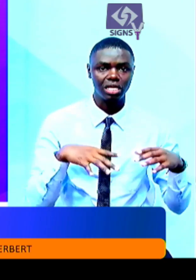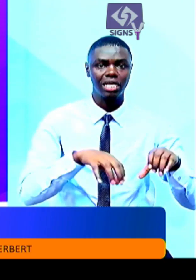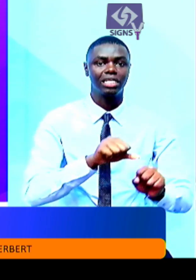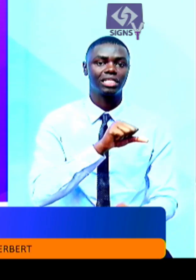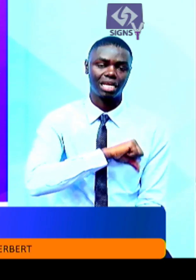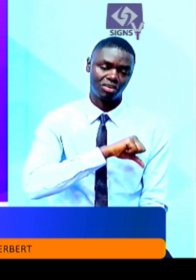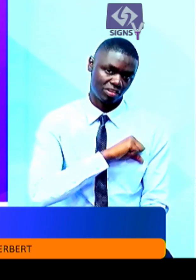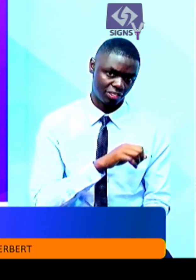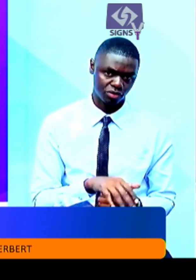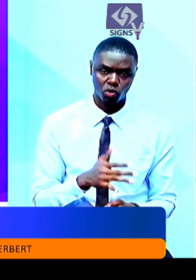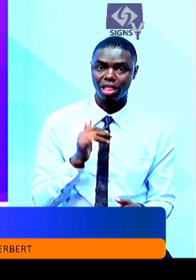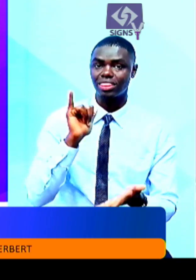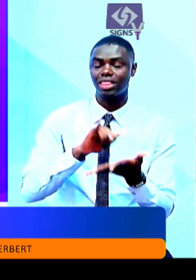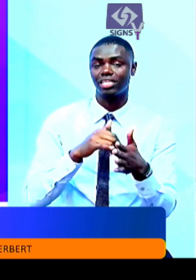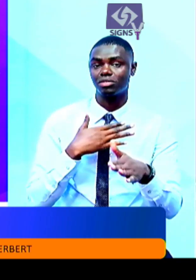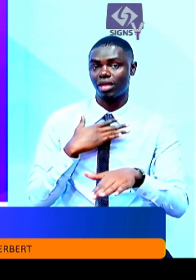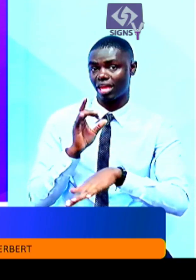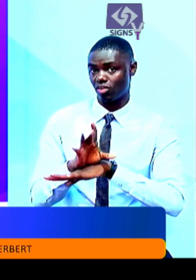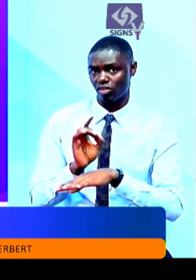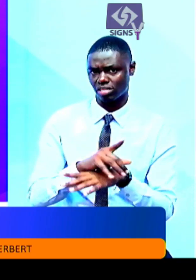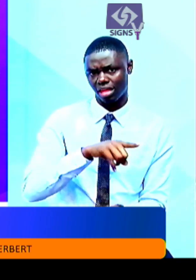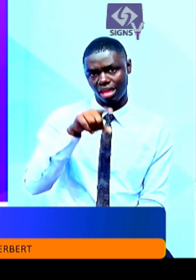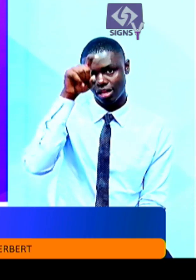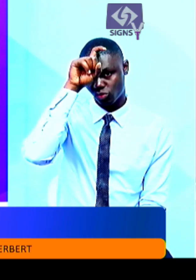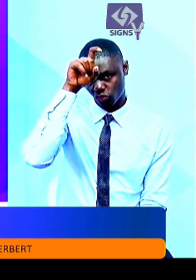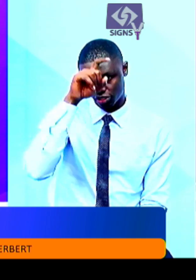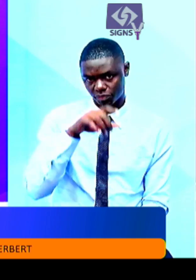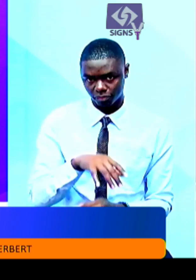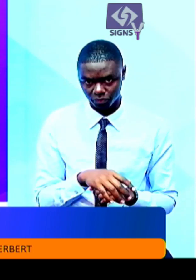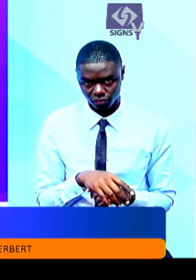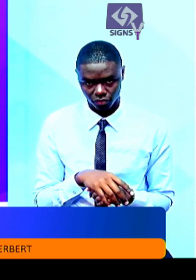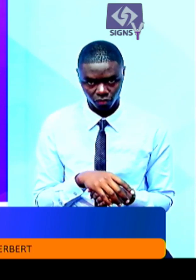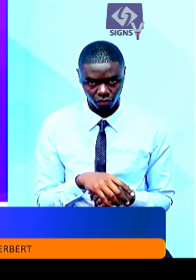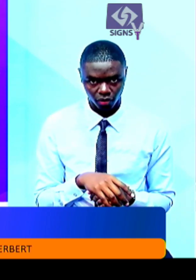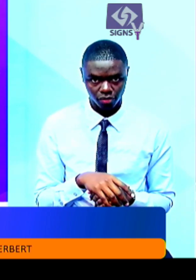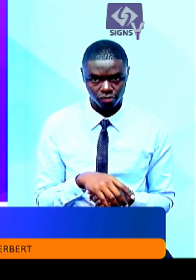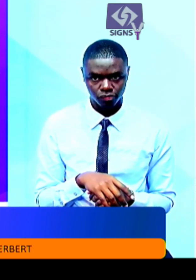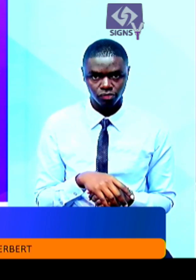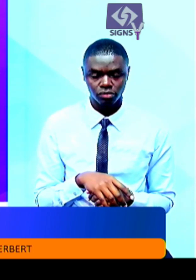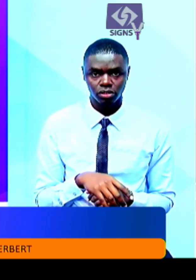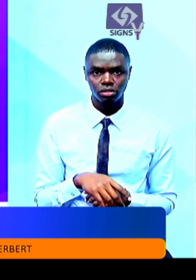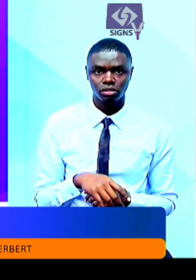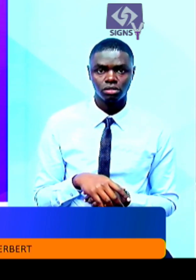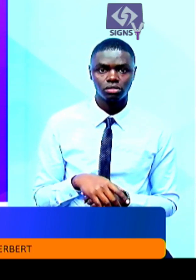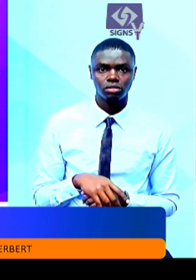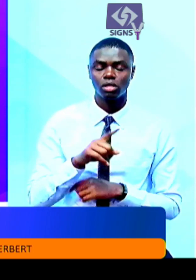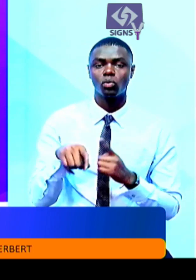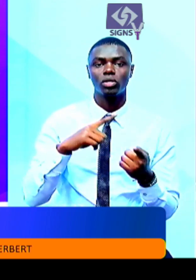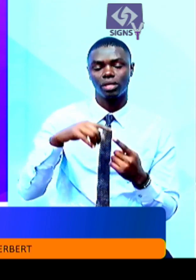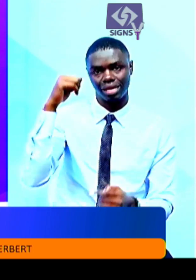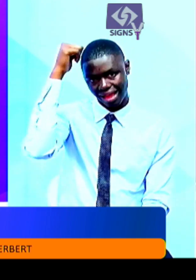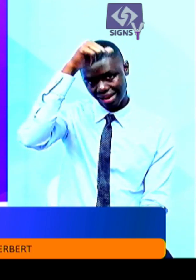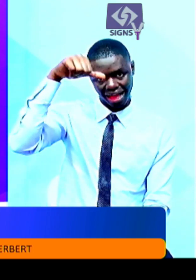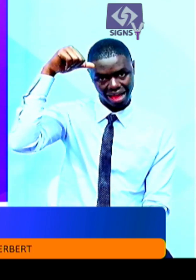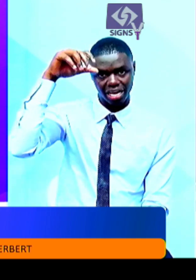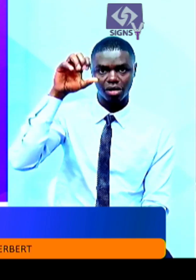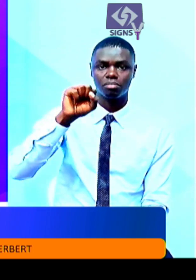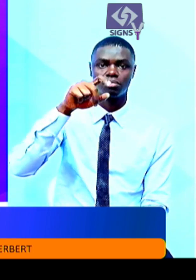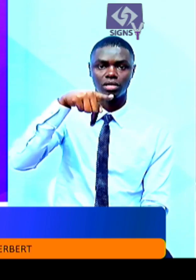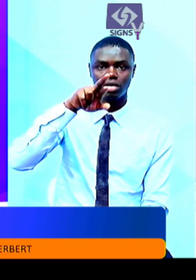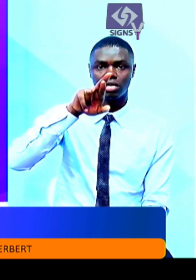what happens. You go to Egypt. Yeah. When there was the Arab Spring,